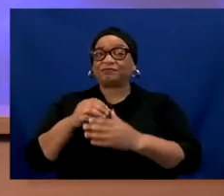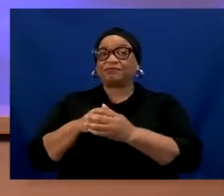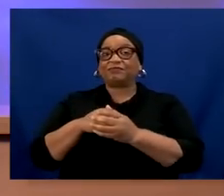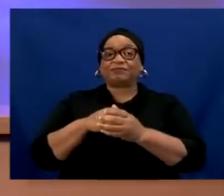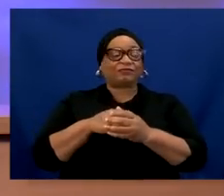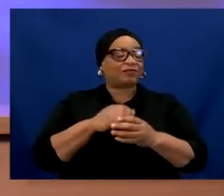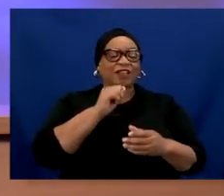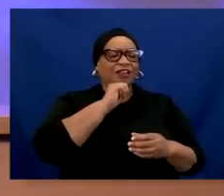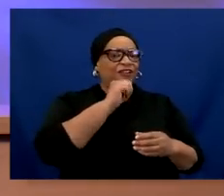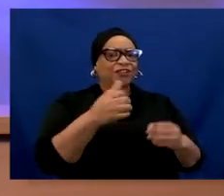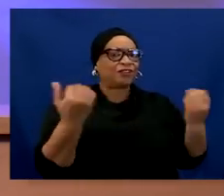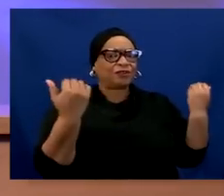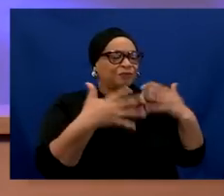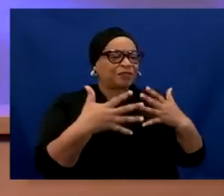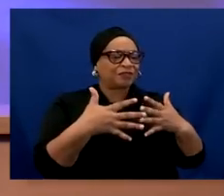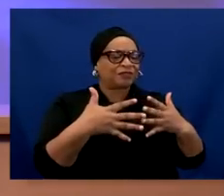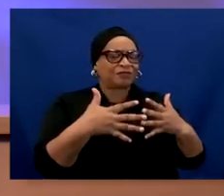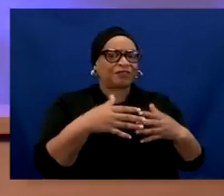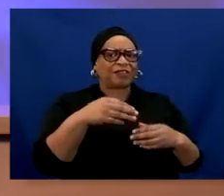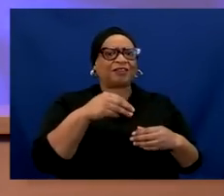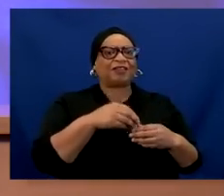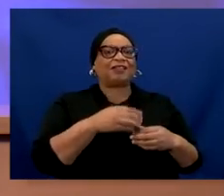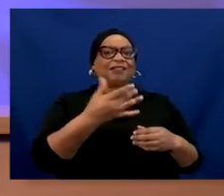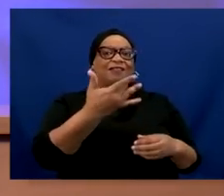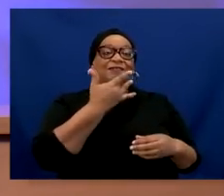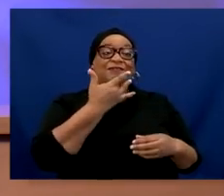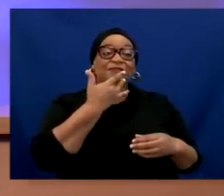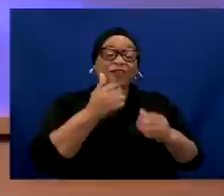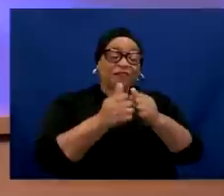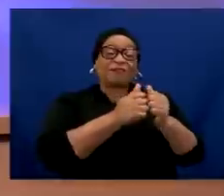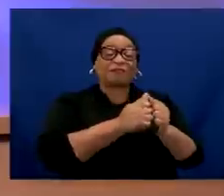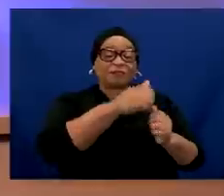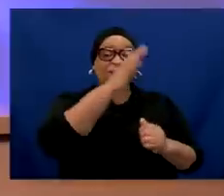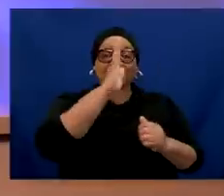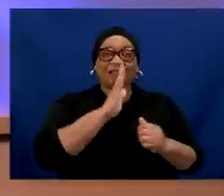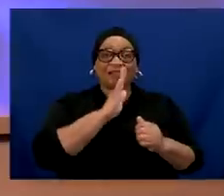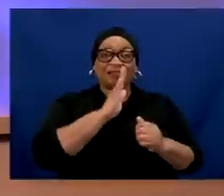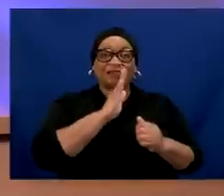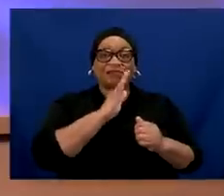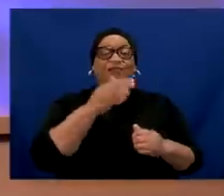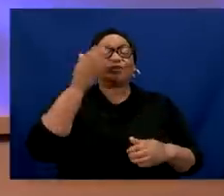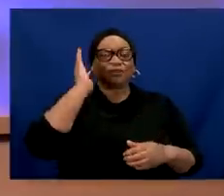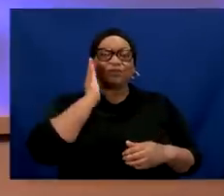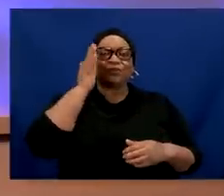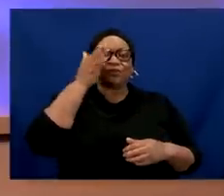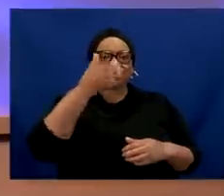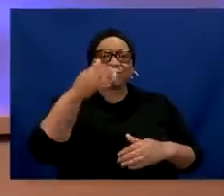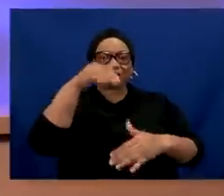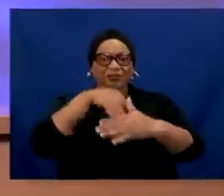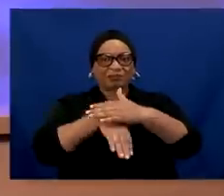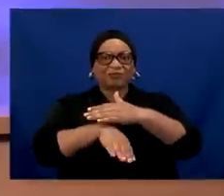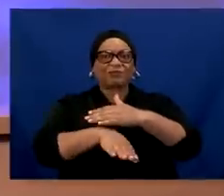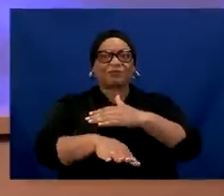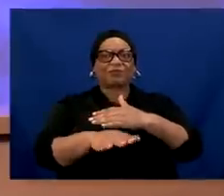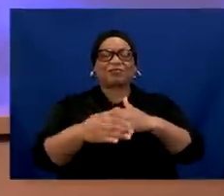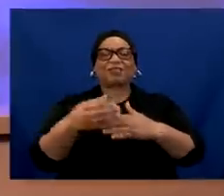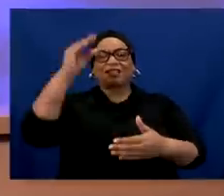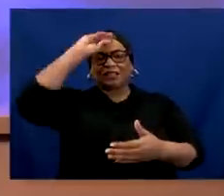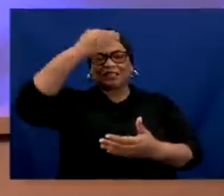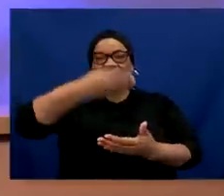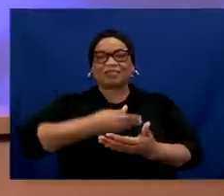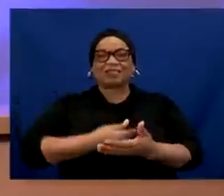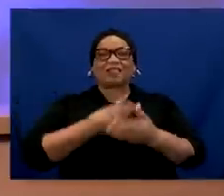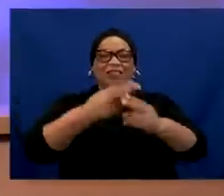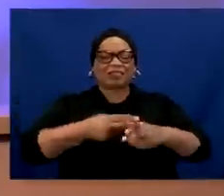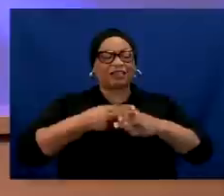angel said, do not be afraid, Mary. You have found favor with God. And here it comes. You will conceive and give birth to a son. You are to call him